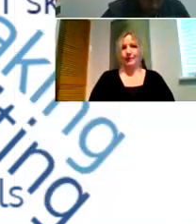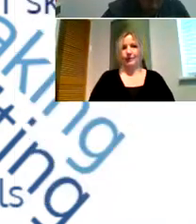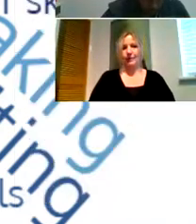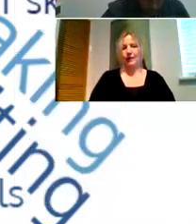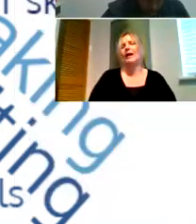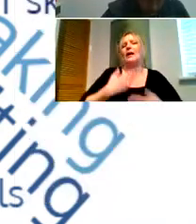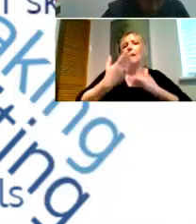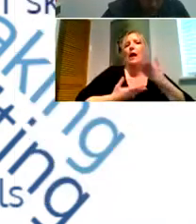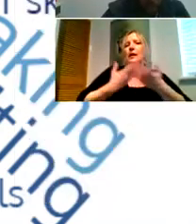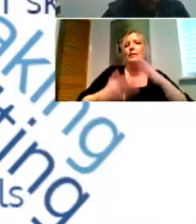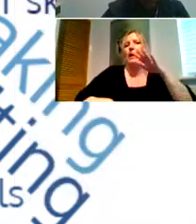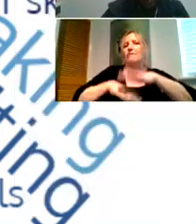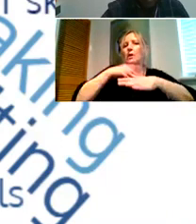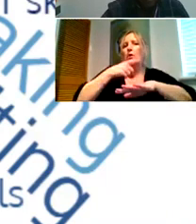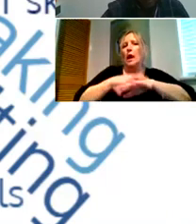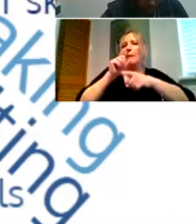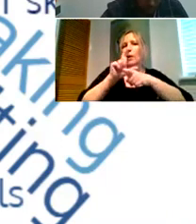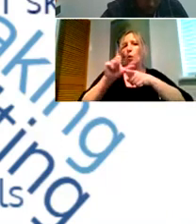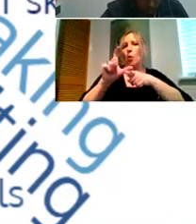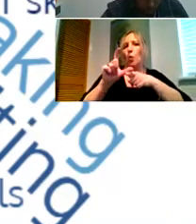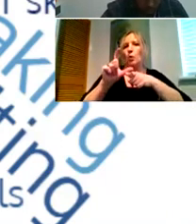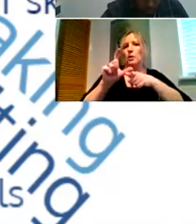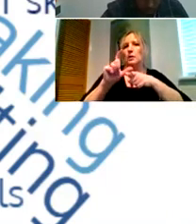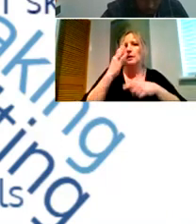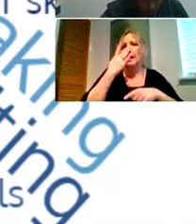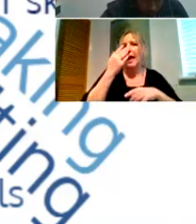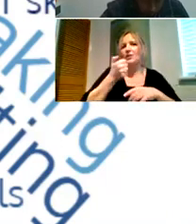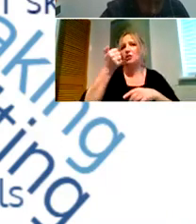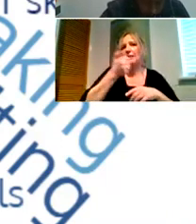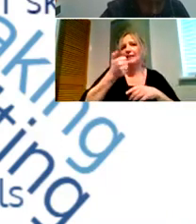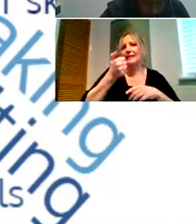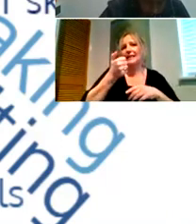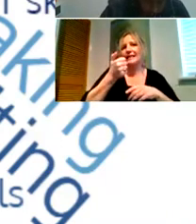courses that we have. So these are for 16 to 18-year-olds.